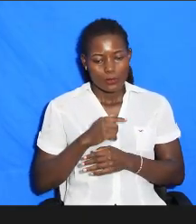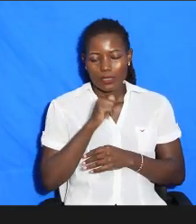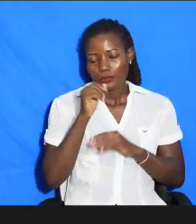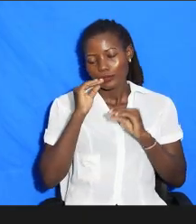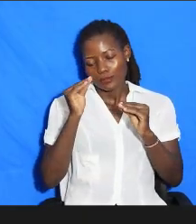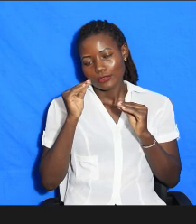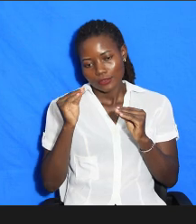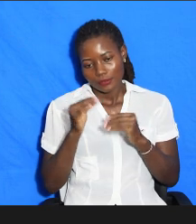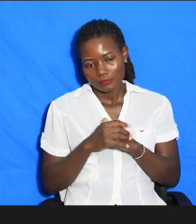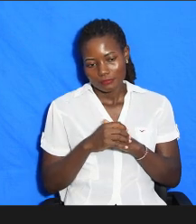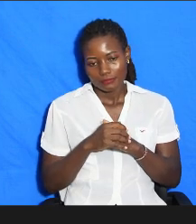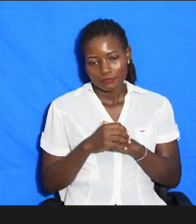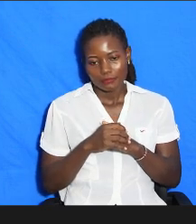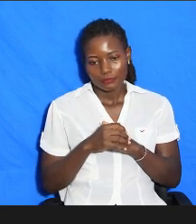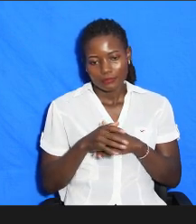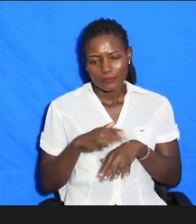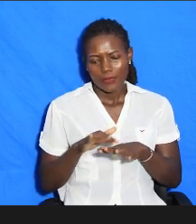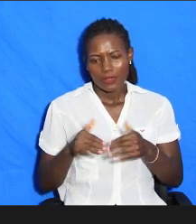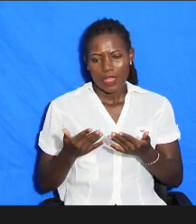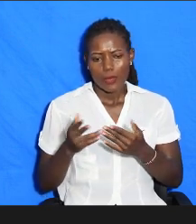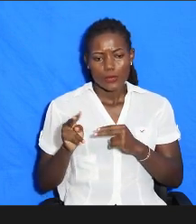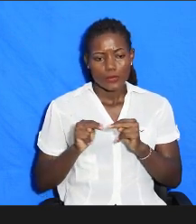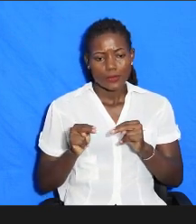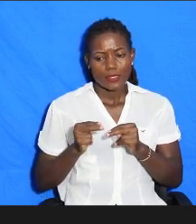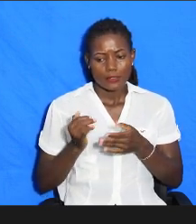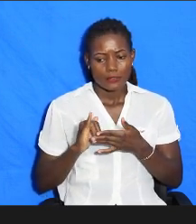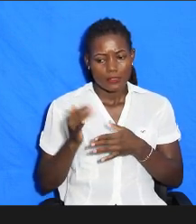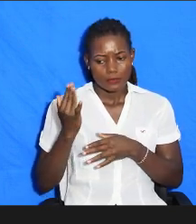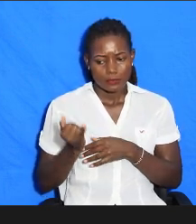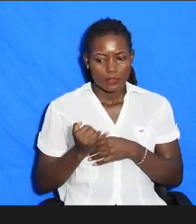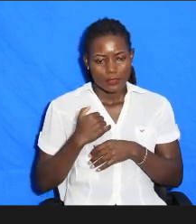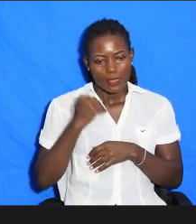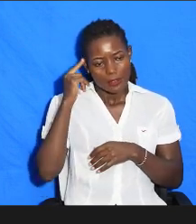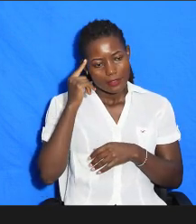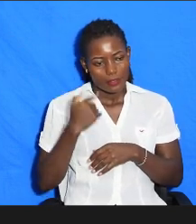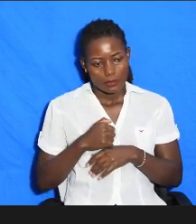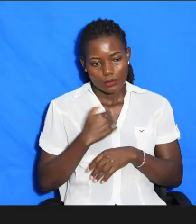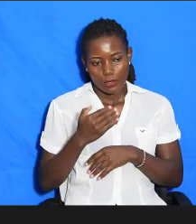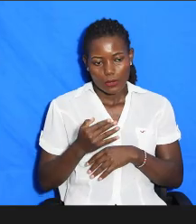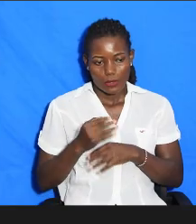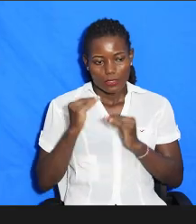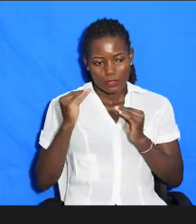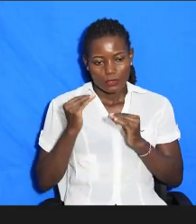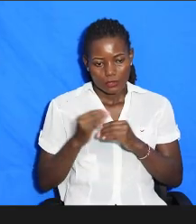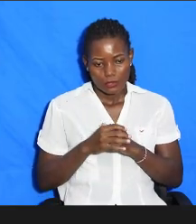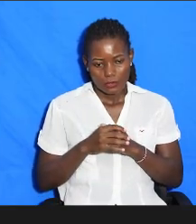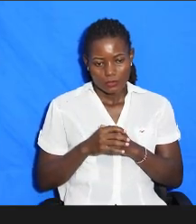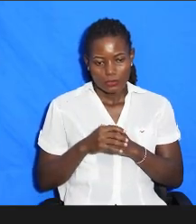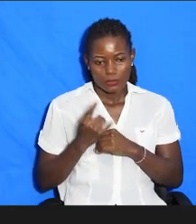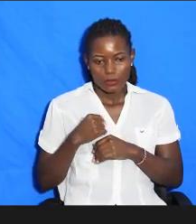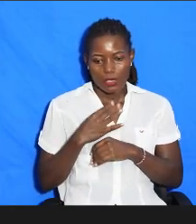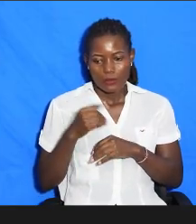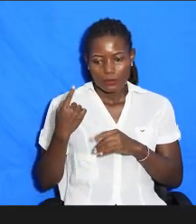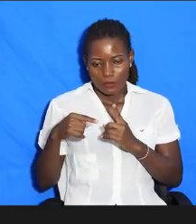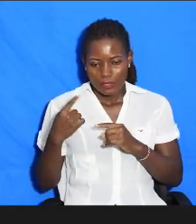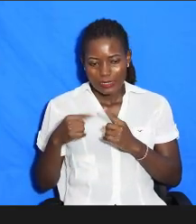taught on how to manage that. Because I think we're always taught on how to, we have to win every single